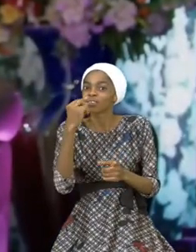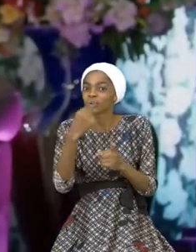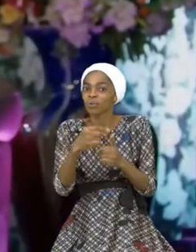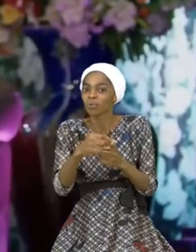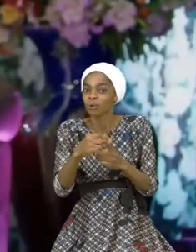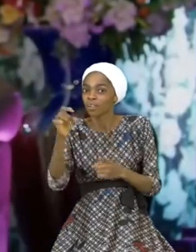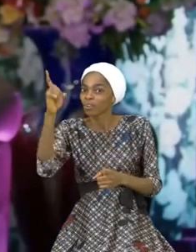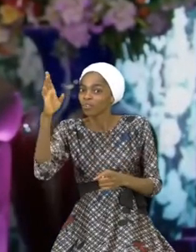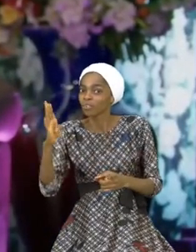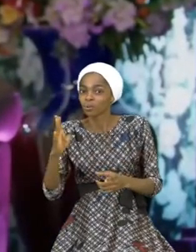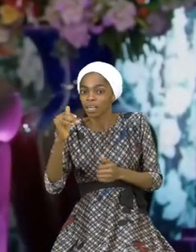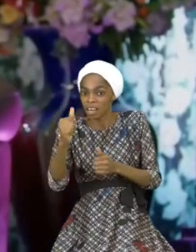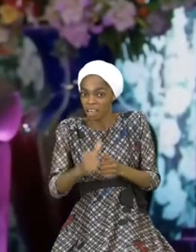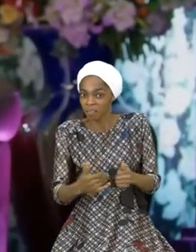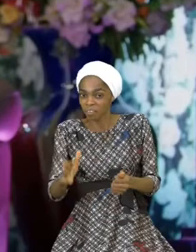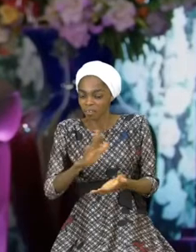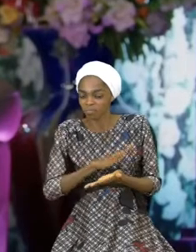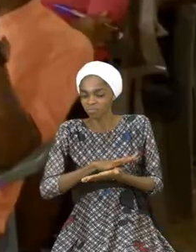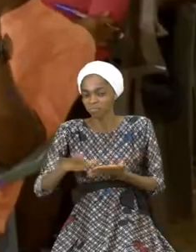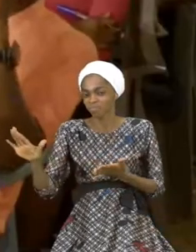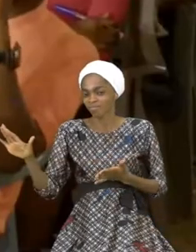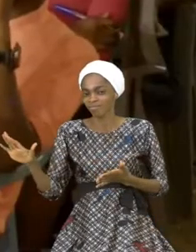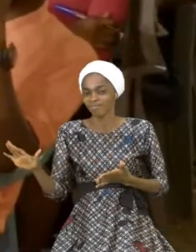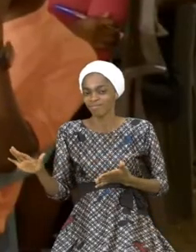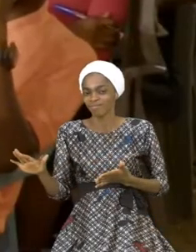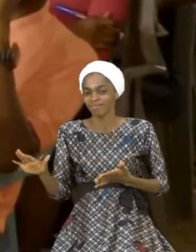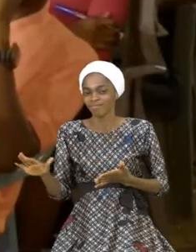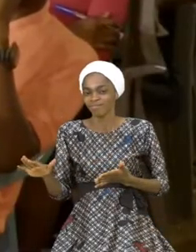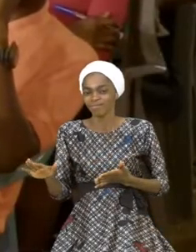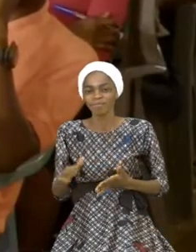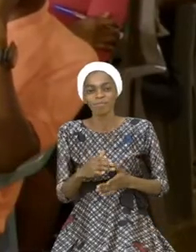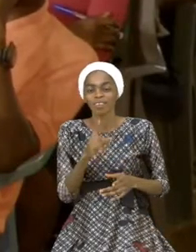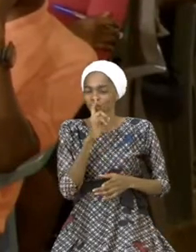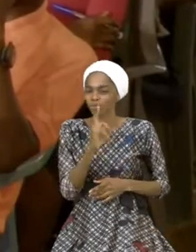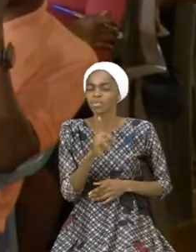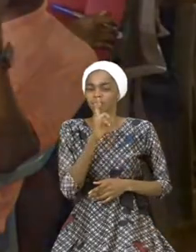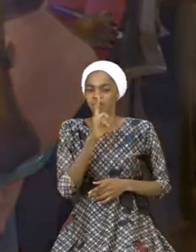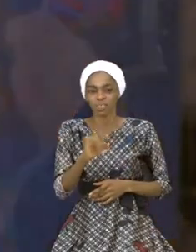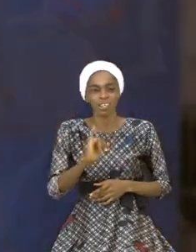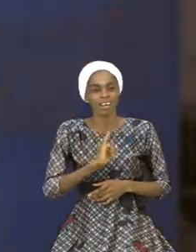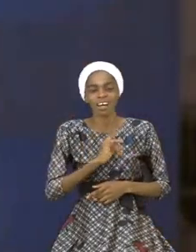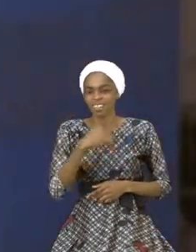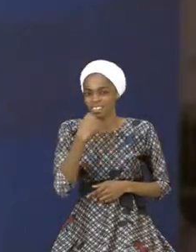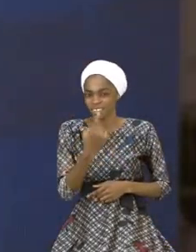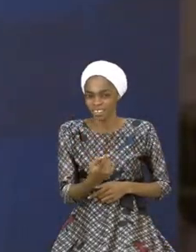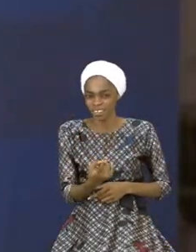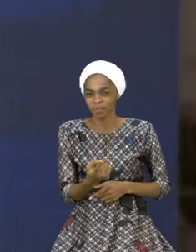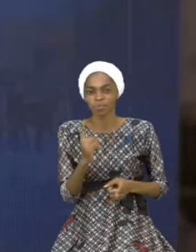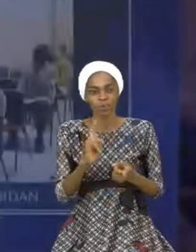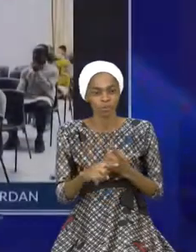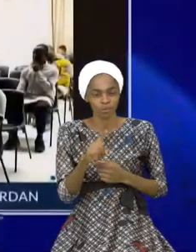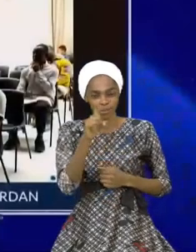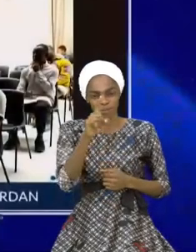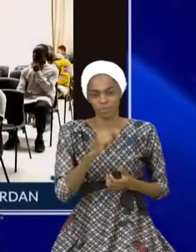everything will vanish away very verily i say unto